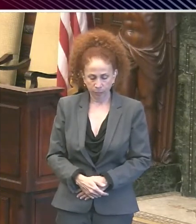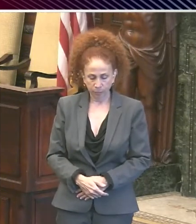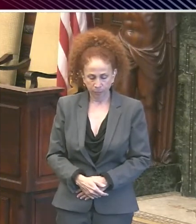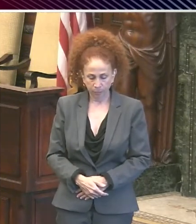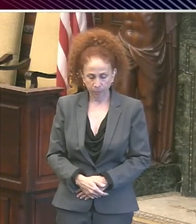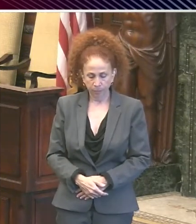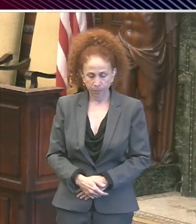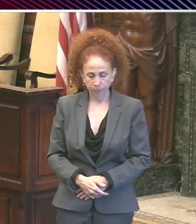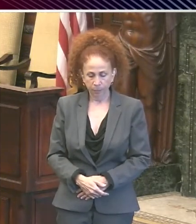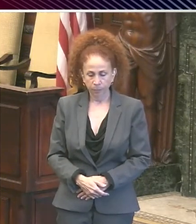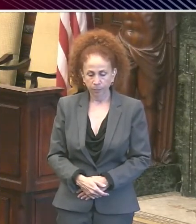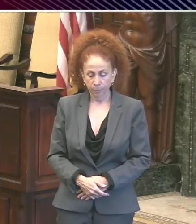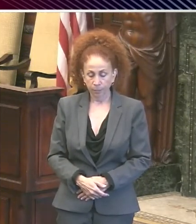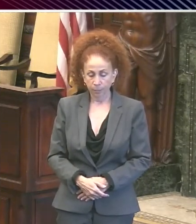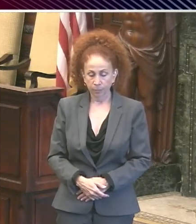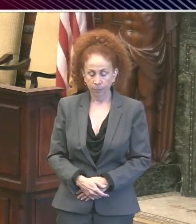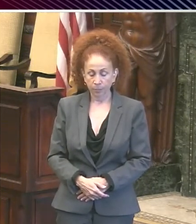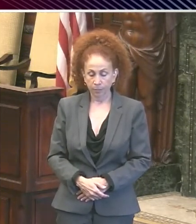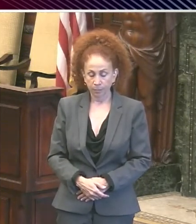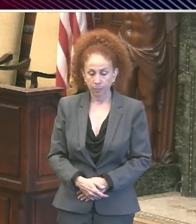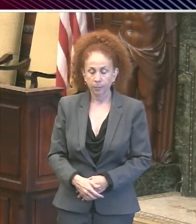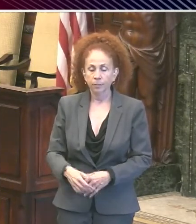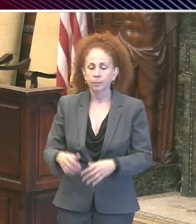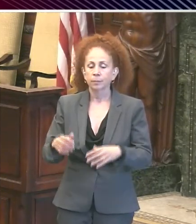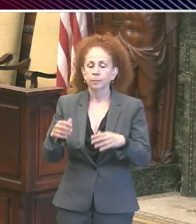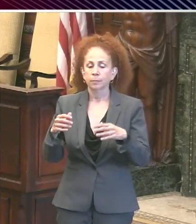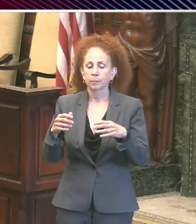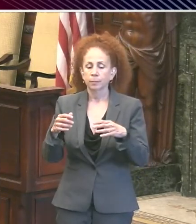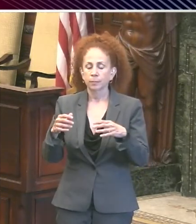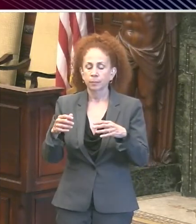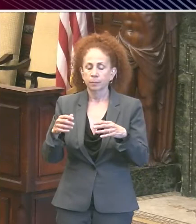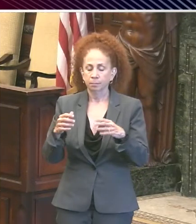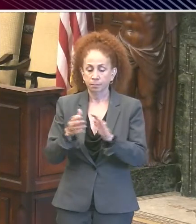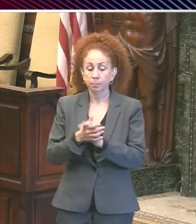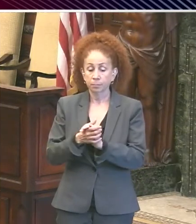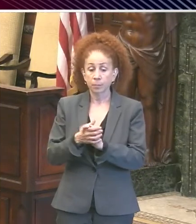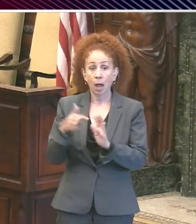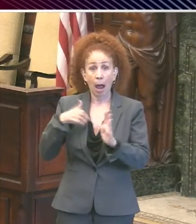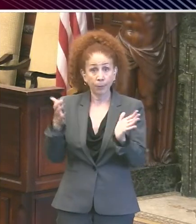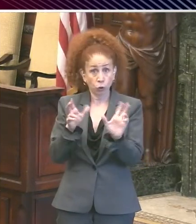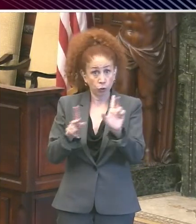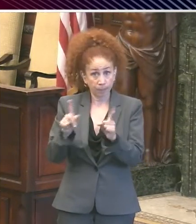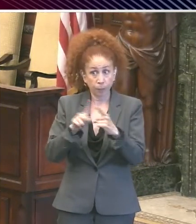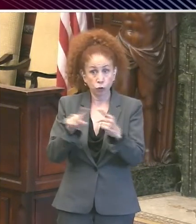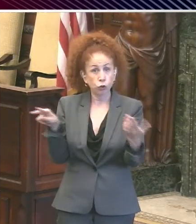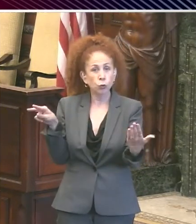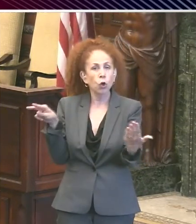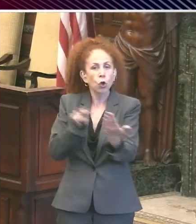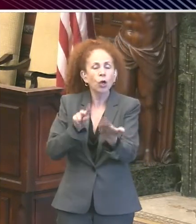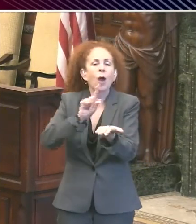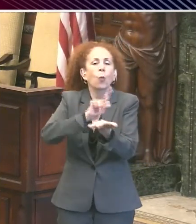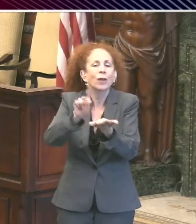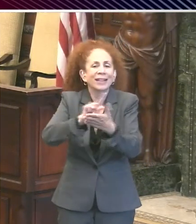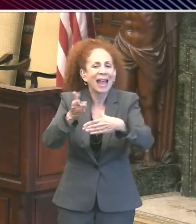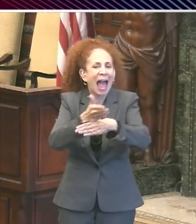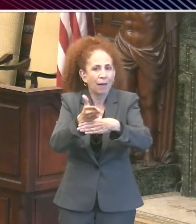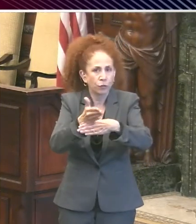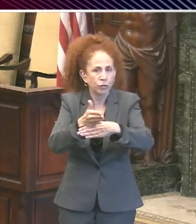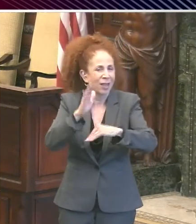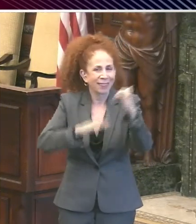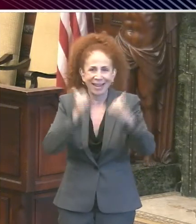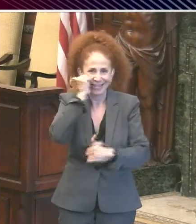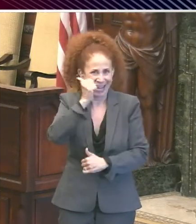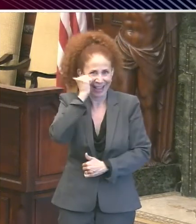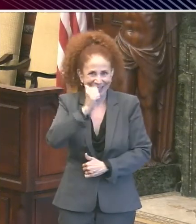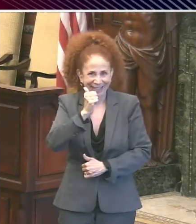fluctuations day to day, a good deal of fluctuation day to day in how many case counts, which is why I'm encouraging people to look at this on a weekly average basis, and I'm